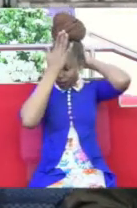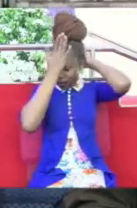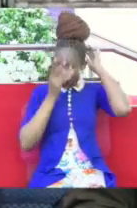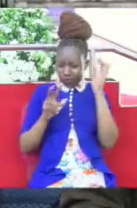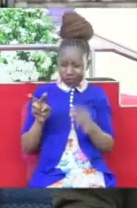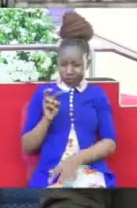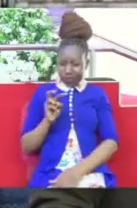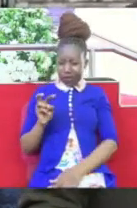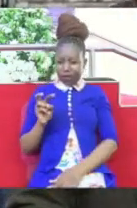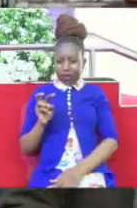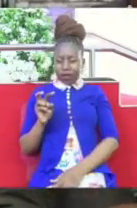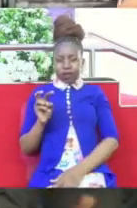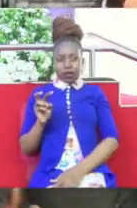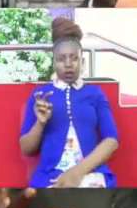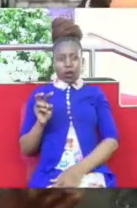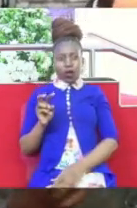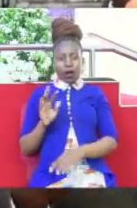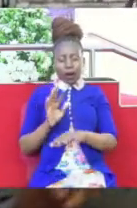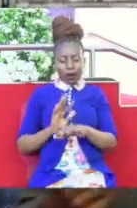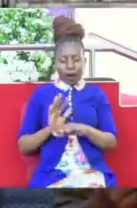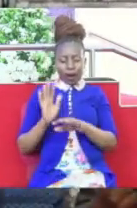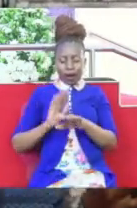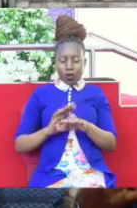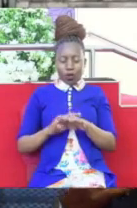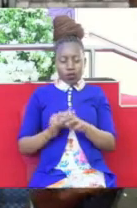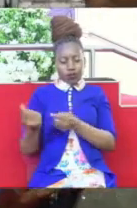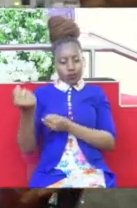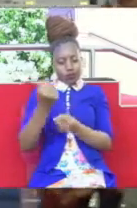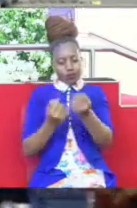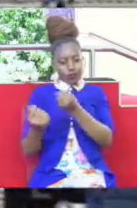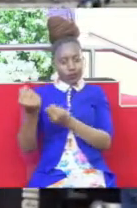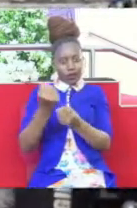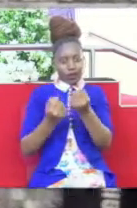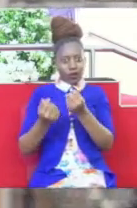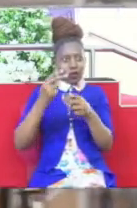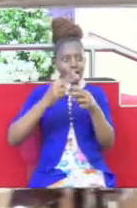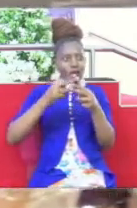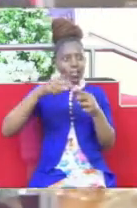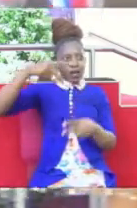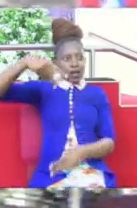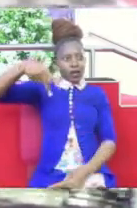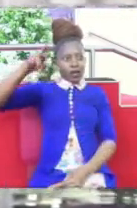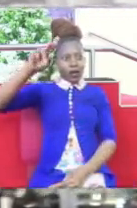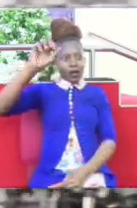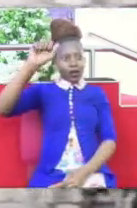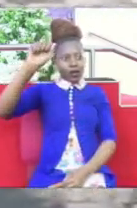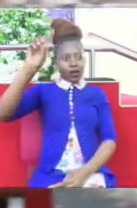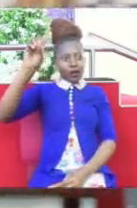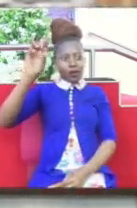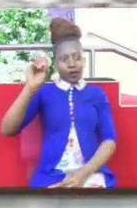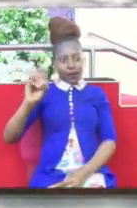black, beautiful Prado. Oh, alikuwa na gari ile Prado. And notice in the story that